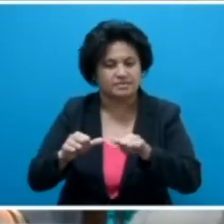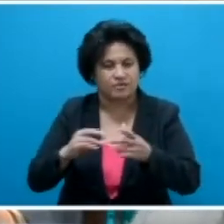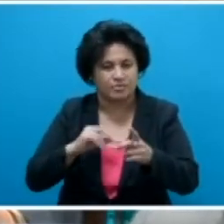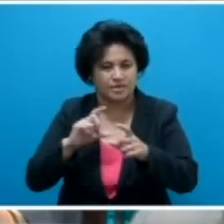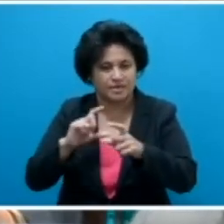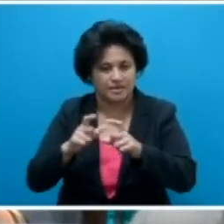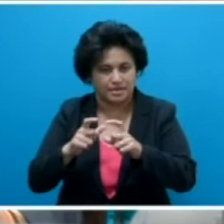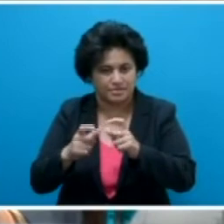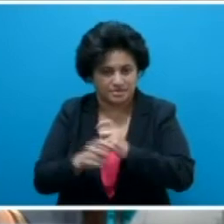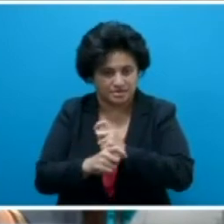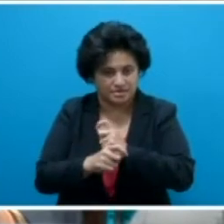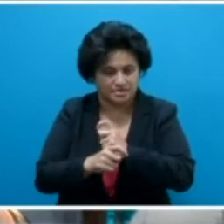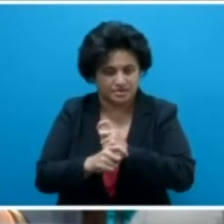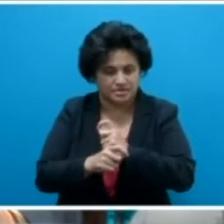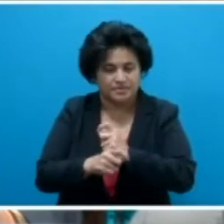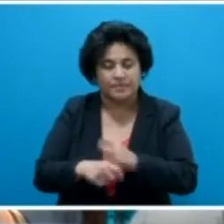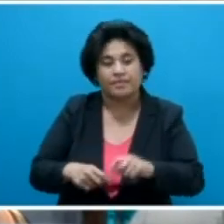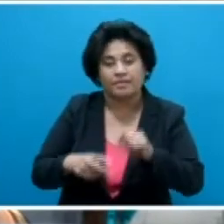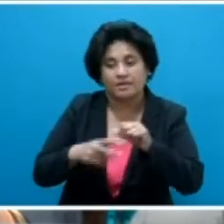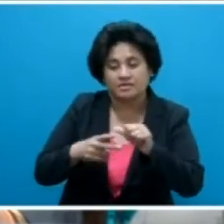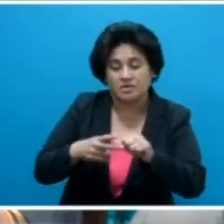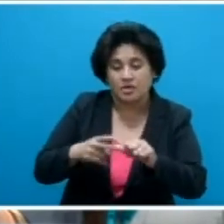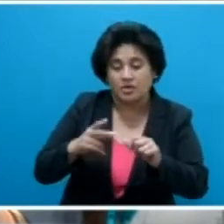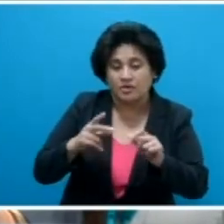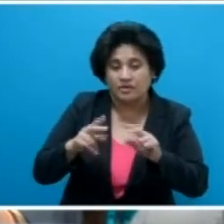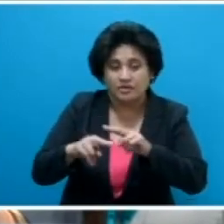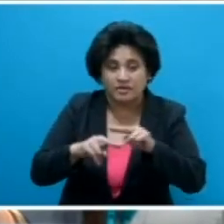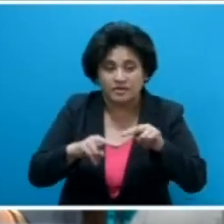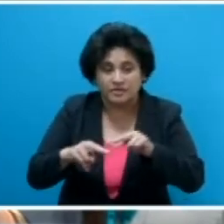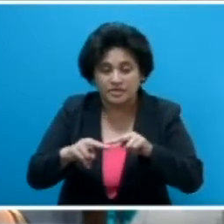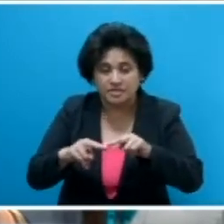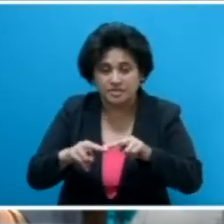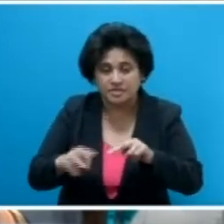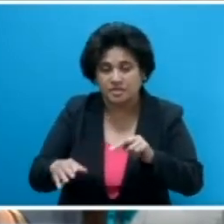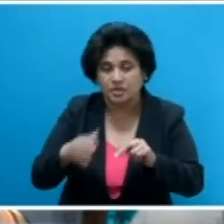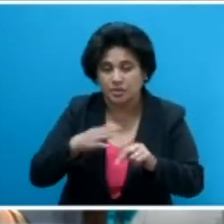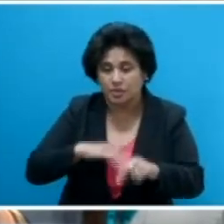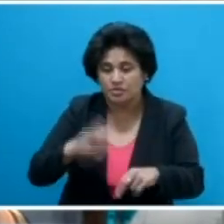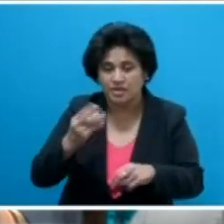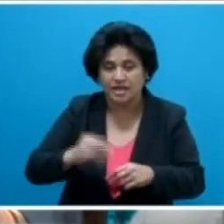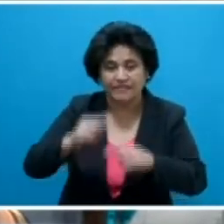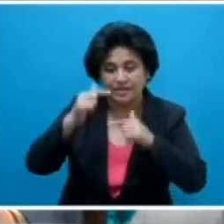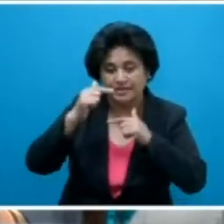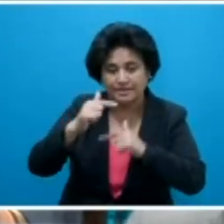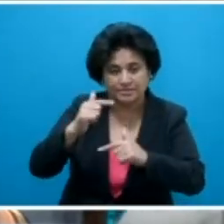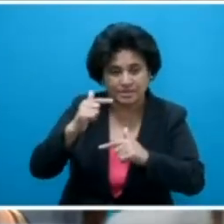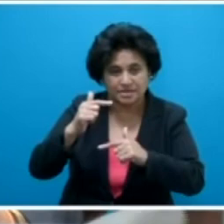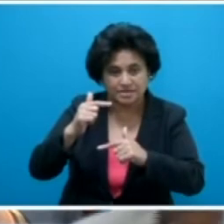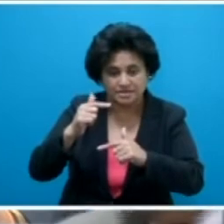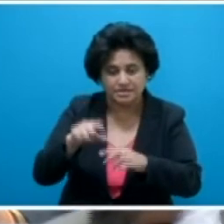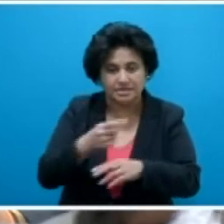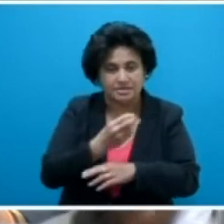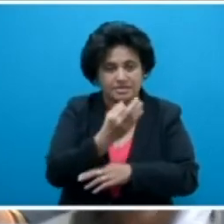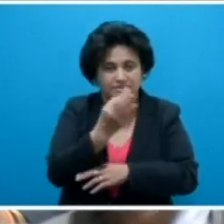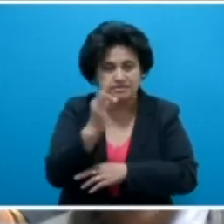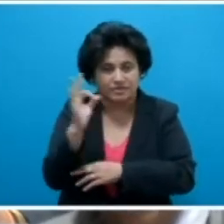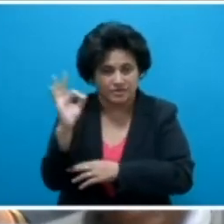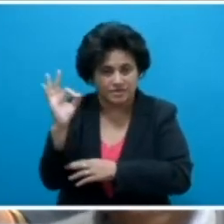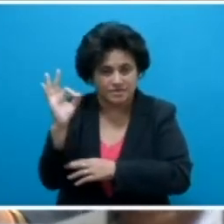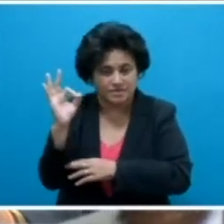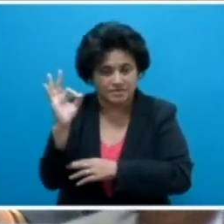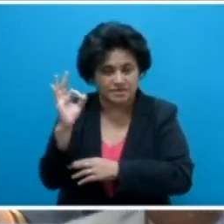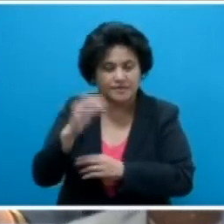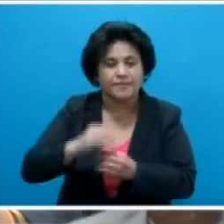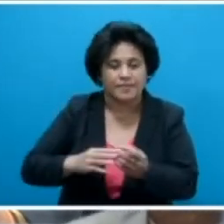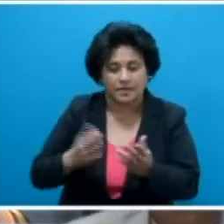Fiji also intends to monetize the stored carbon in our thriving and expanding forests and mangroves. This